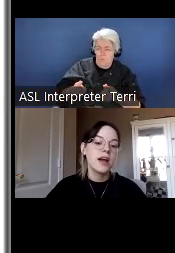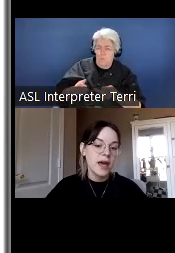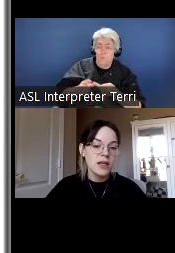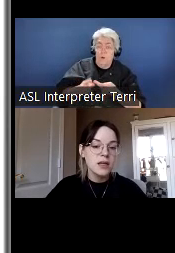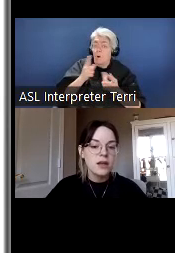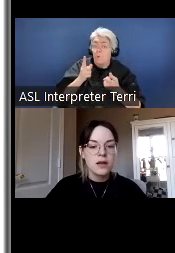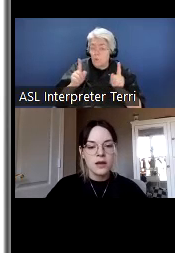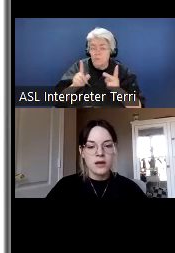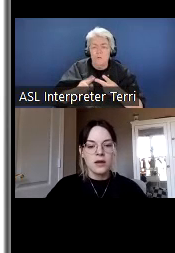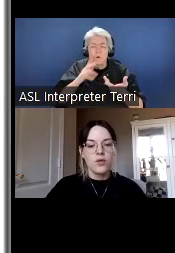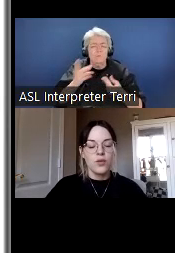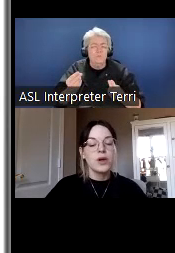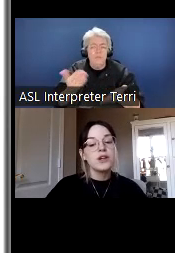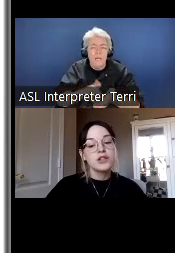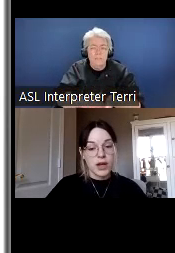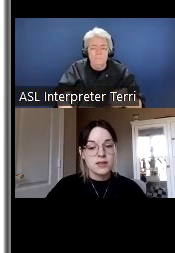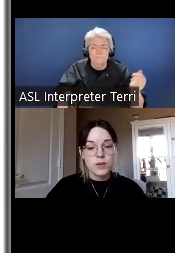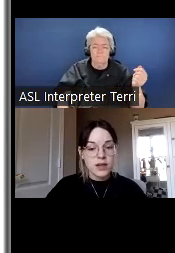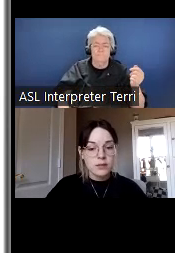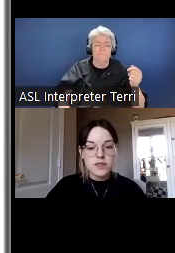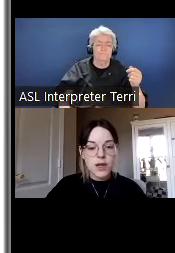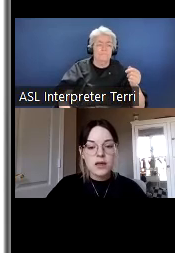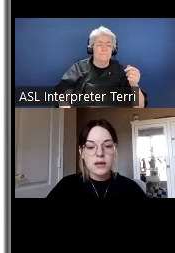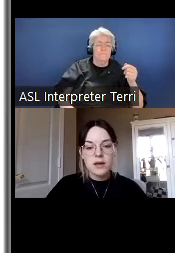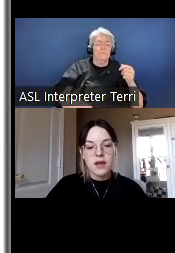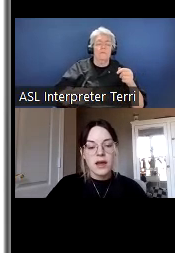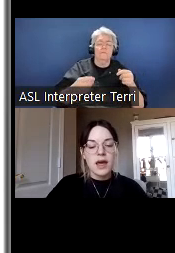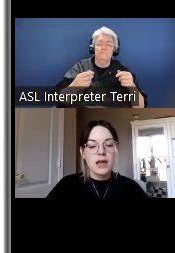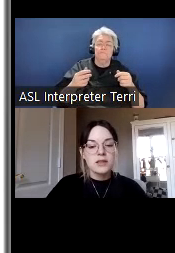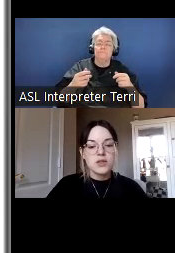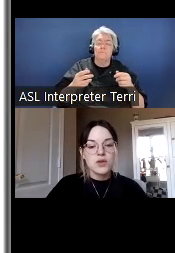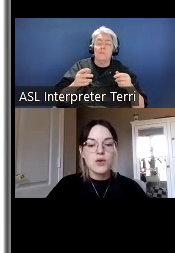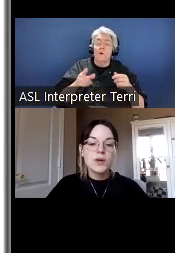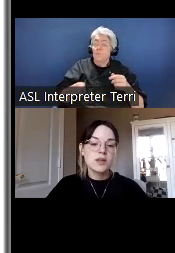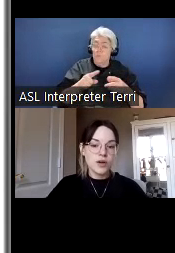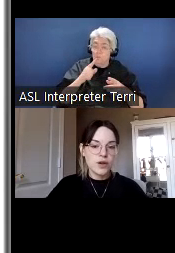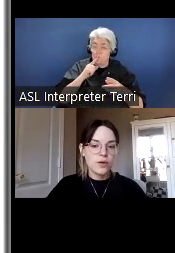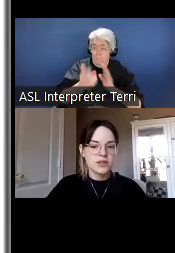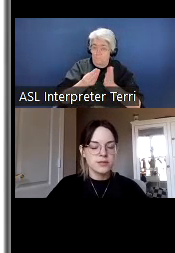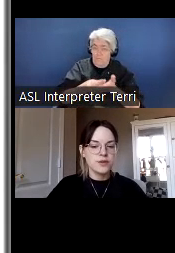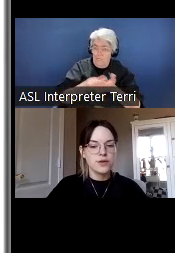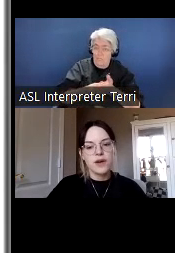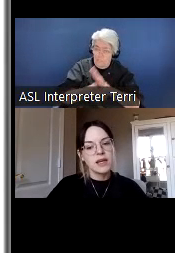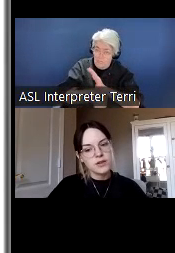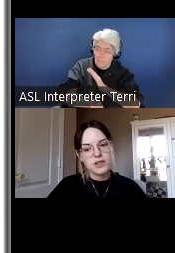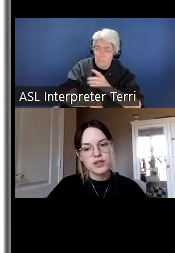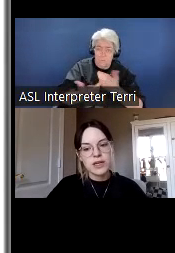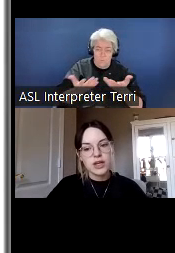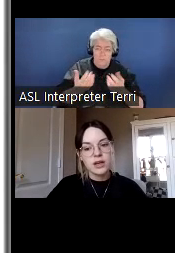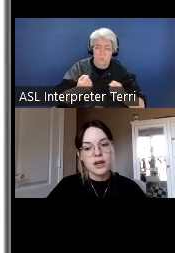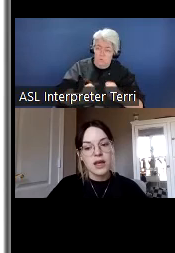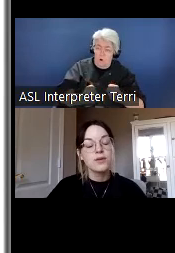what would you try again? What are your strengths when it comes to money? And who has hurt you in terms of your